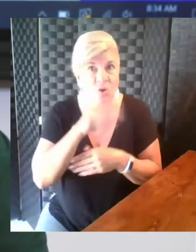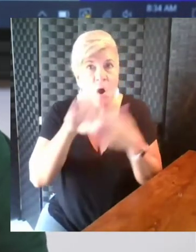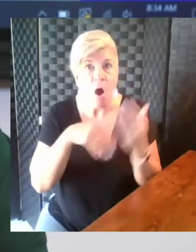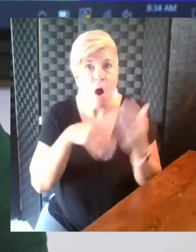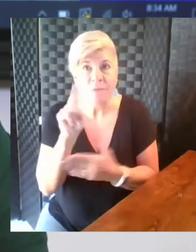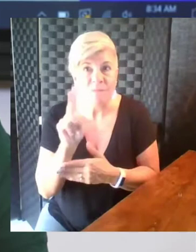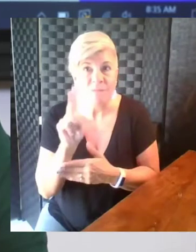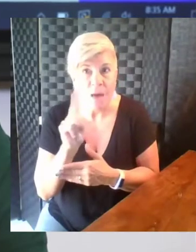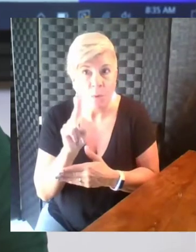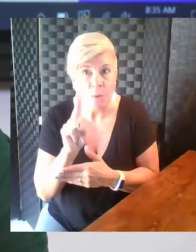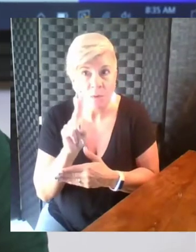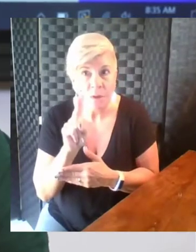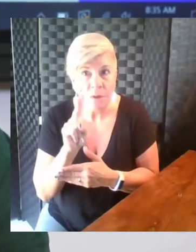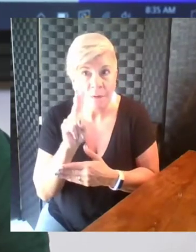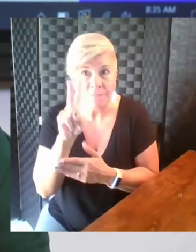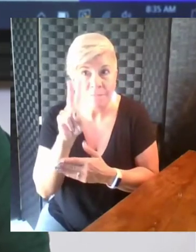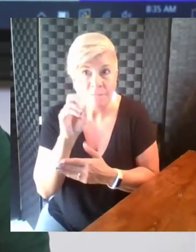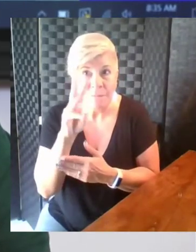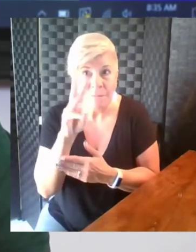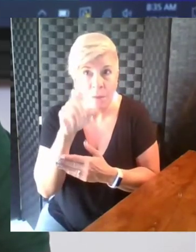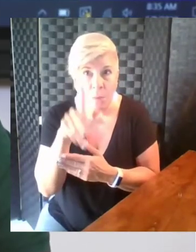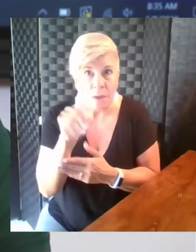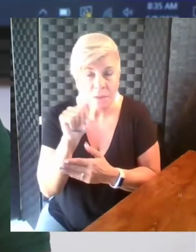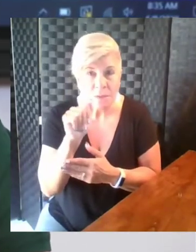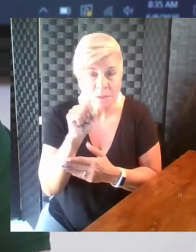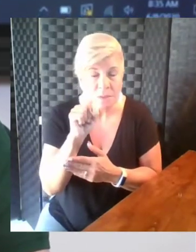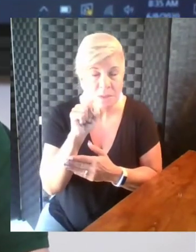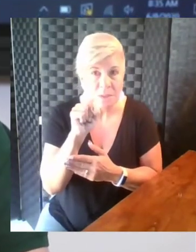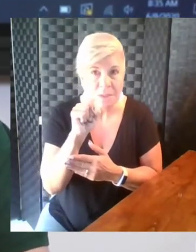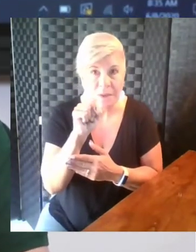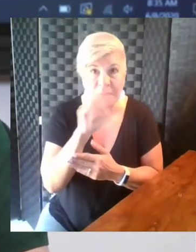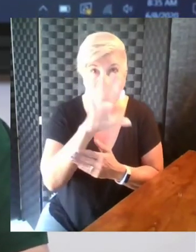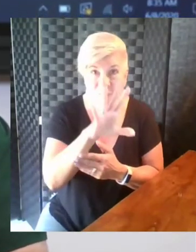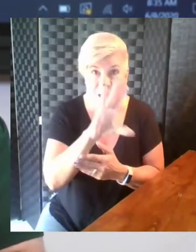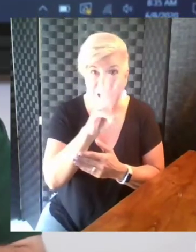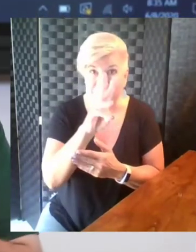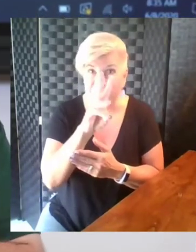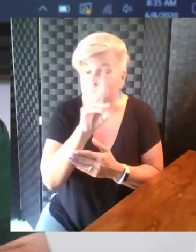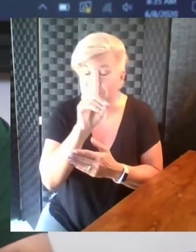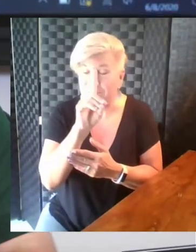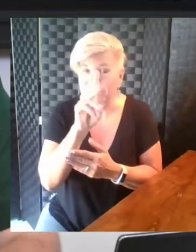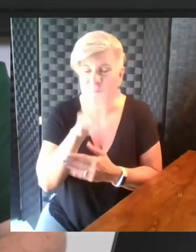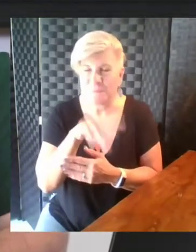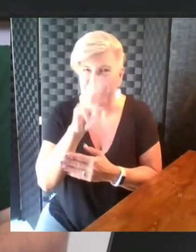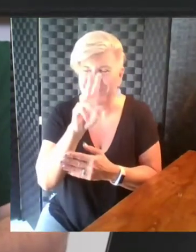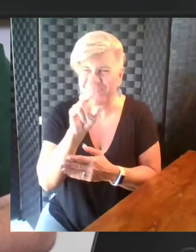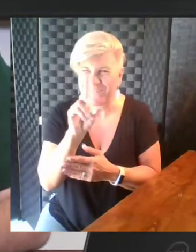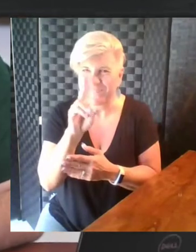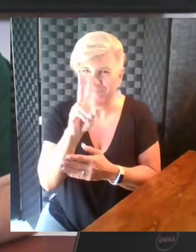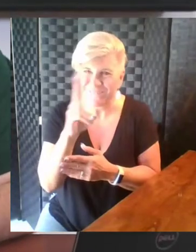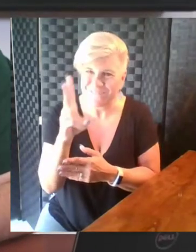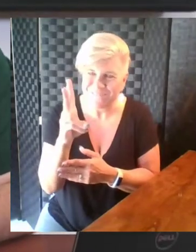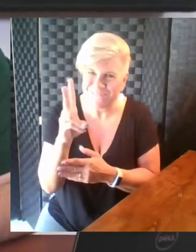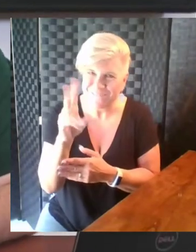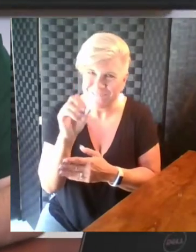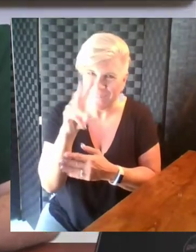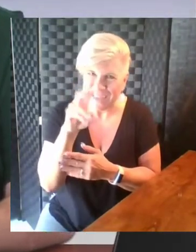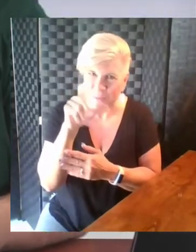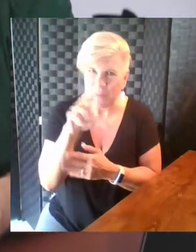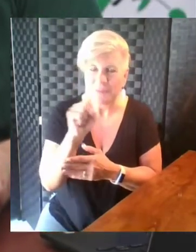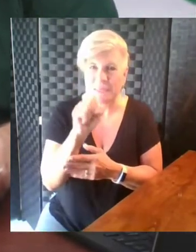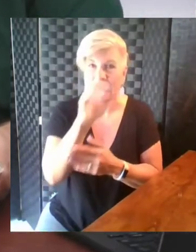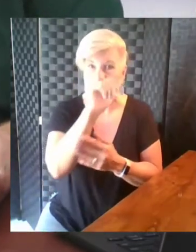vowels? There's 5 vowels. Do you know them? A,